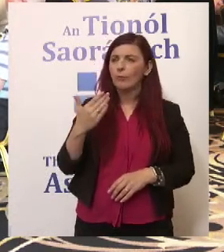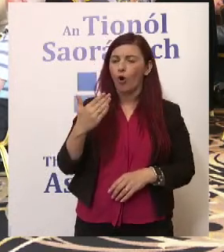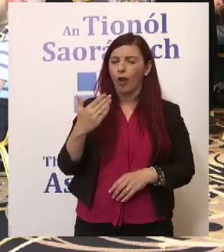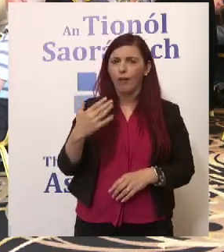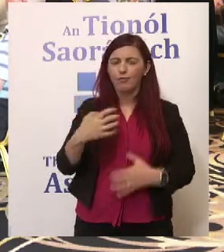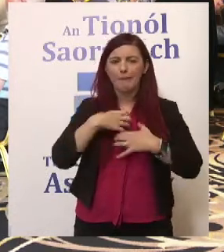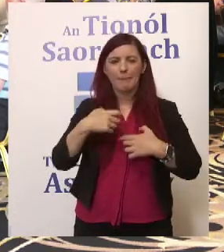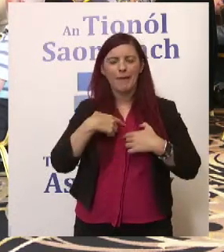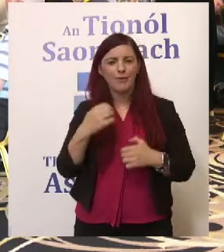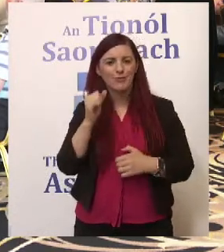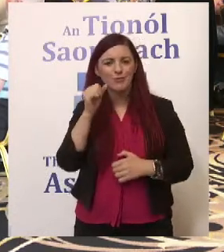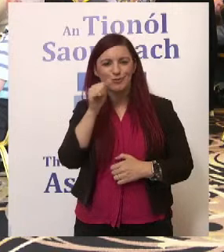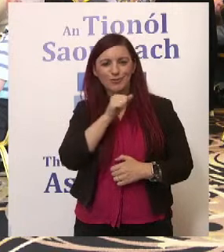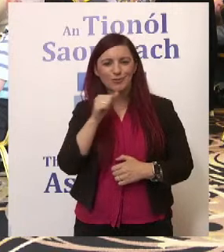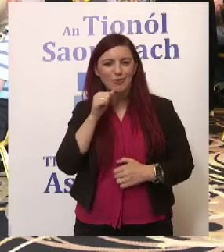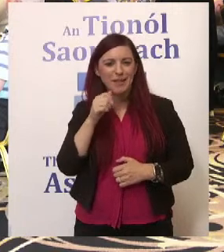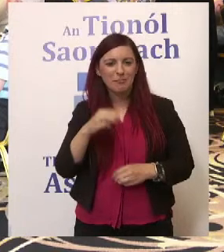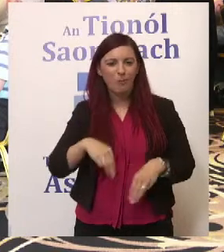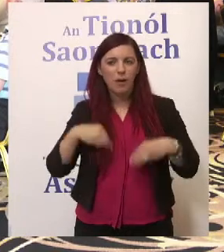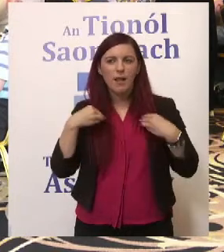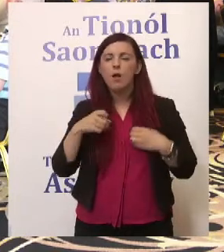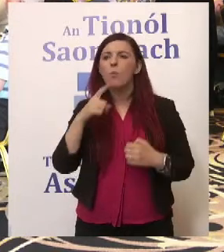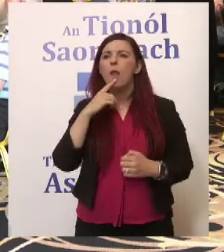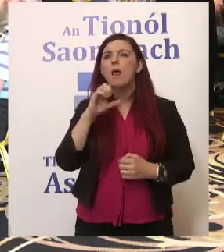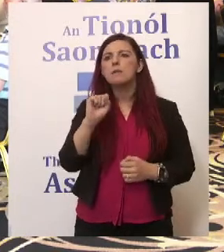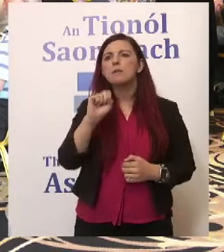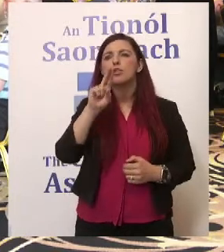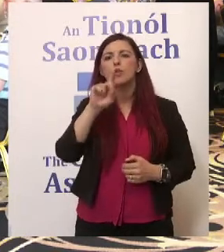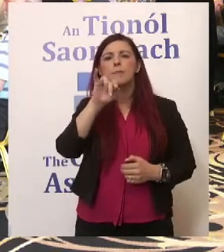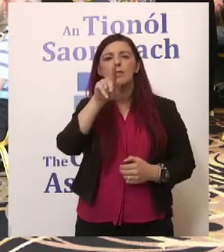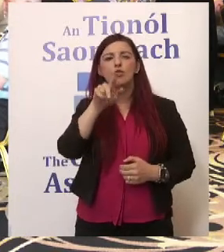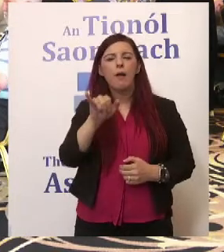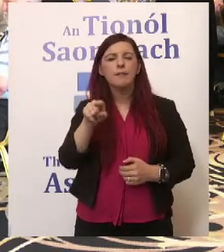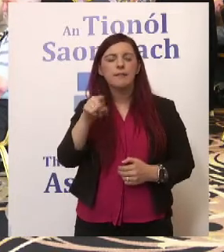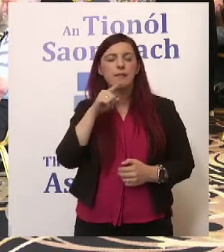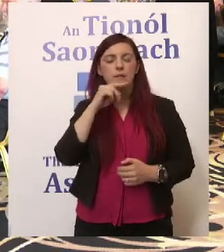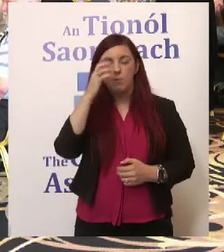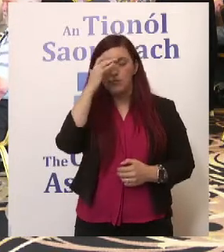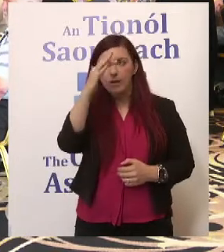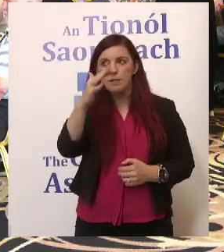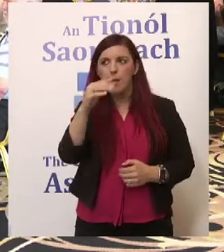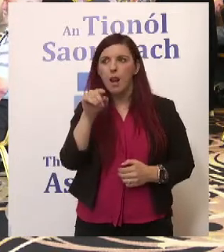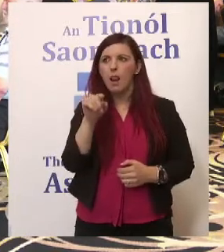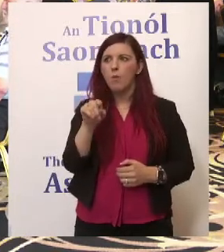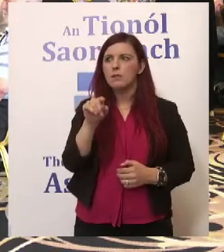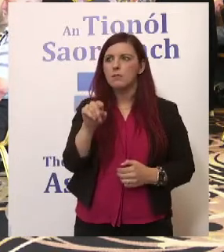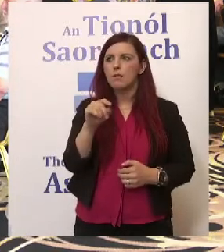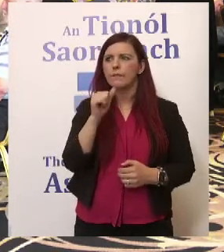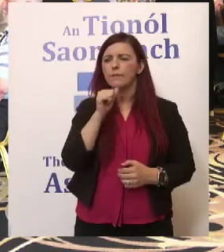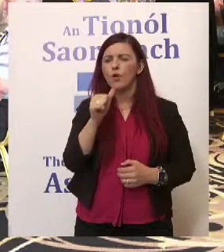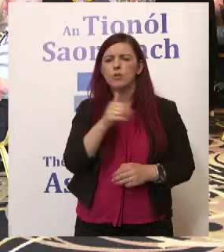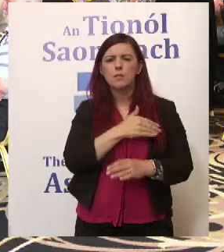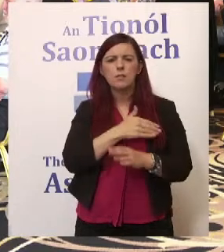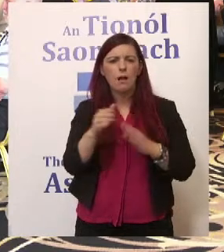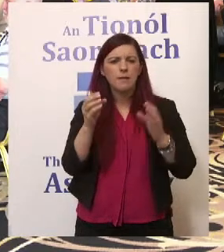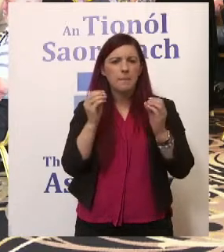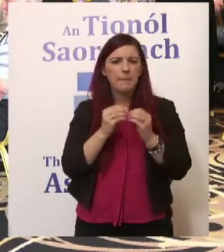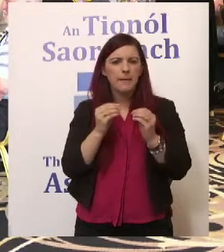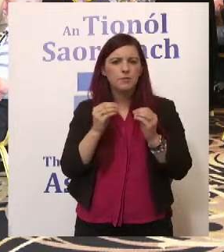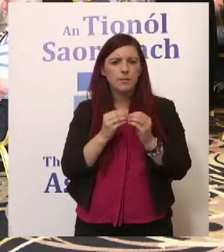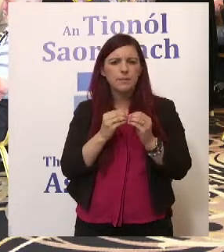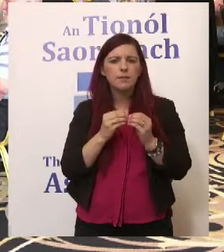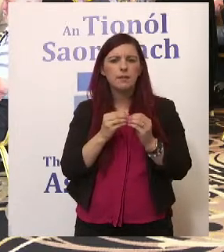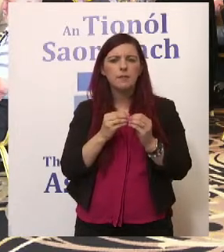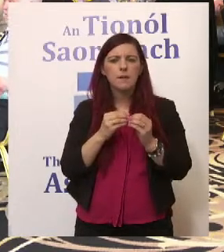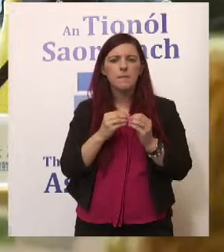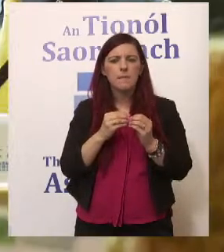yes, subsidiarity as a principle was originally mentioned, or in its most famous mentioning,